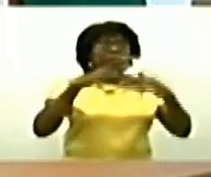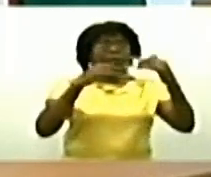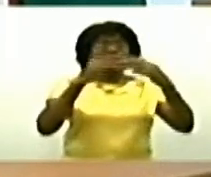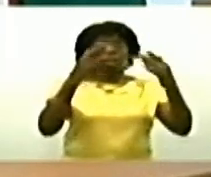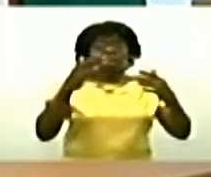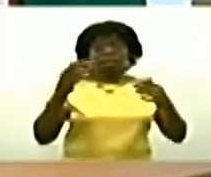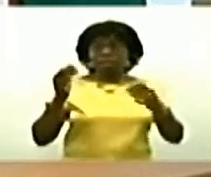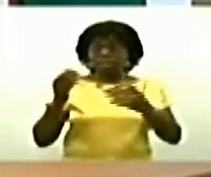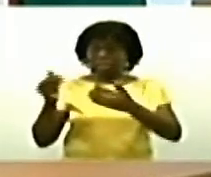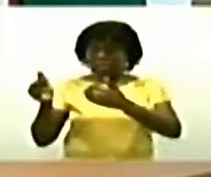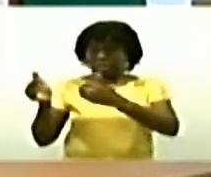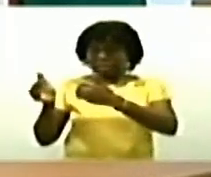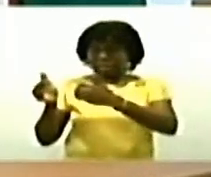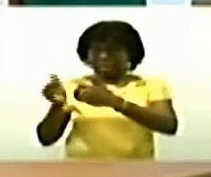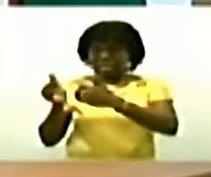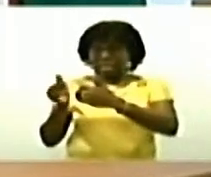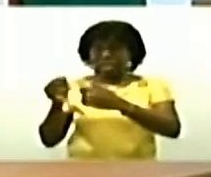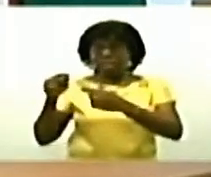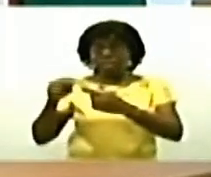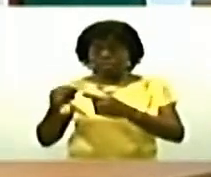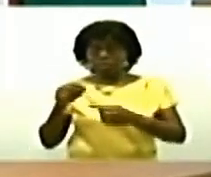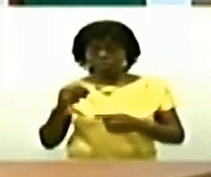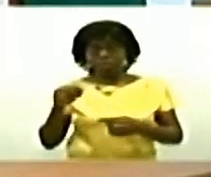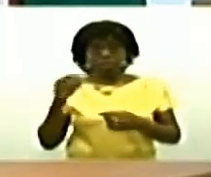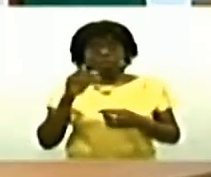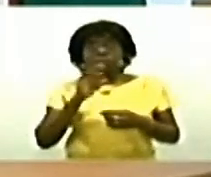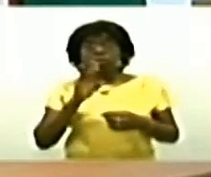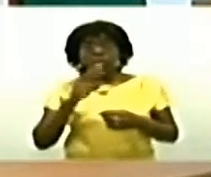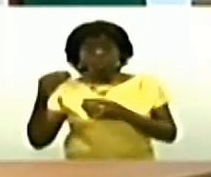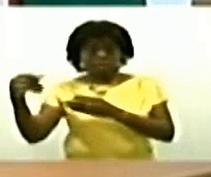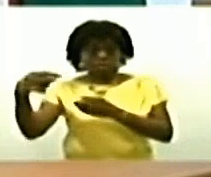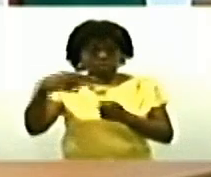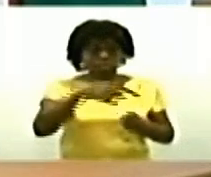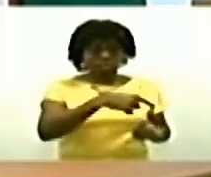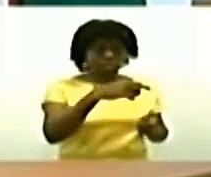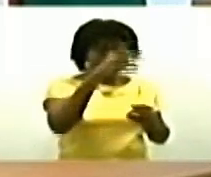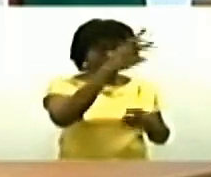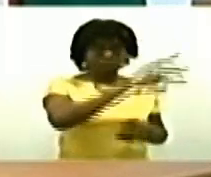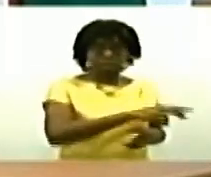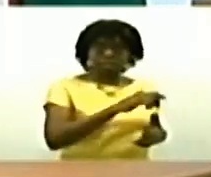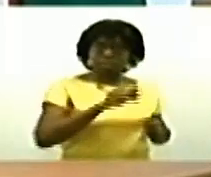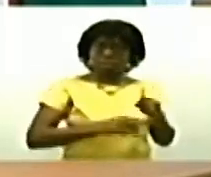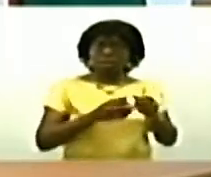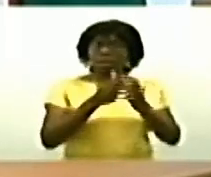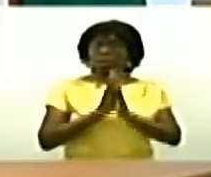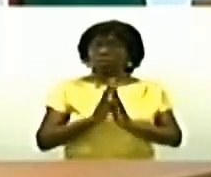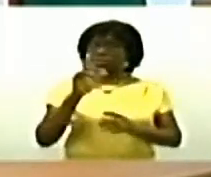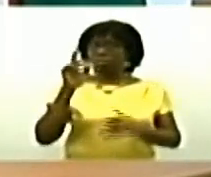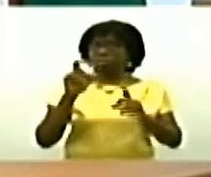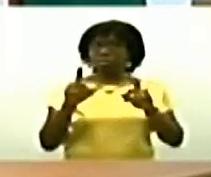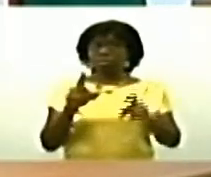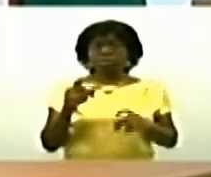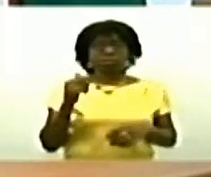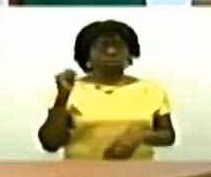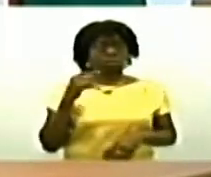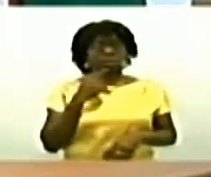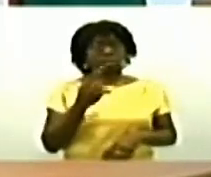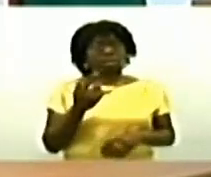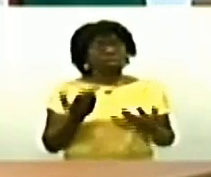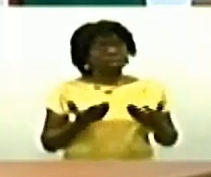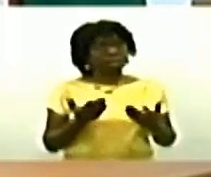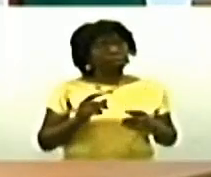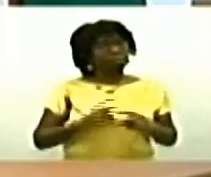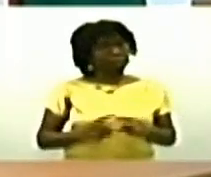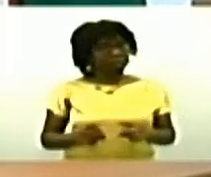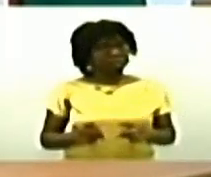away from the main course feeding the falls. So I asked myself certain questions which I would not repeat here. But